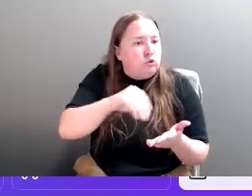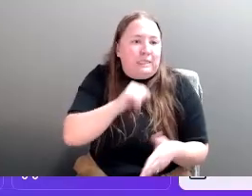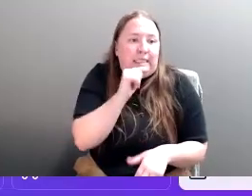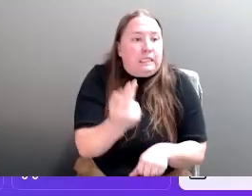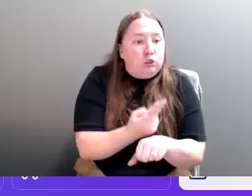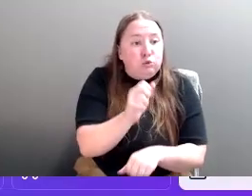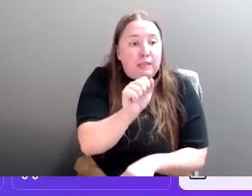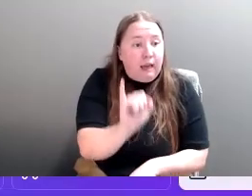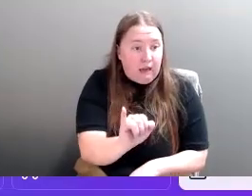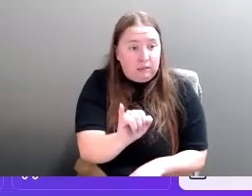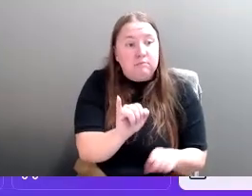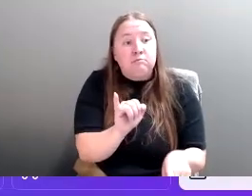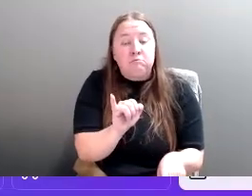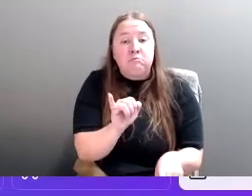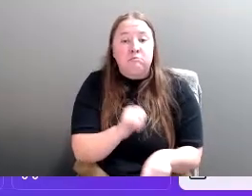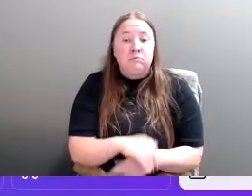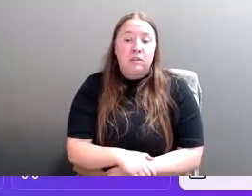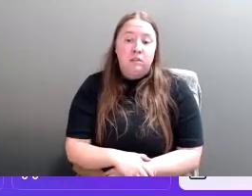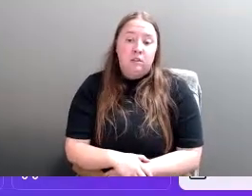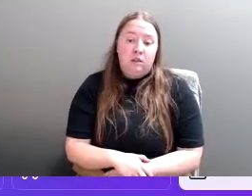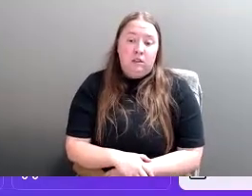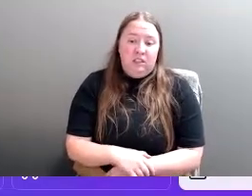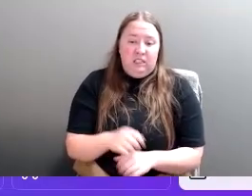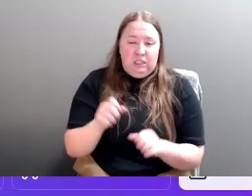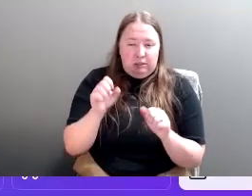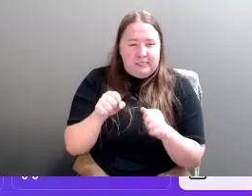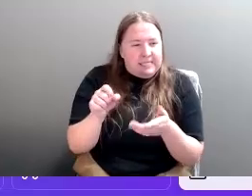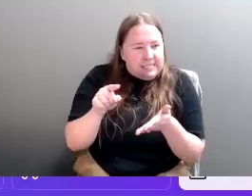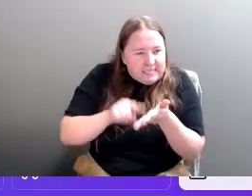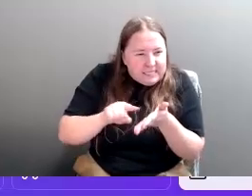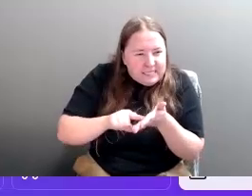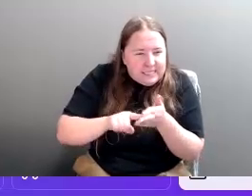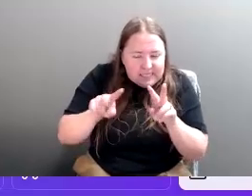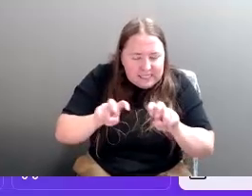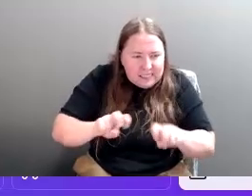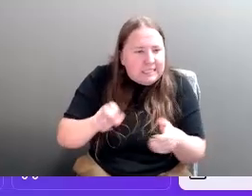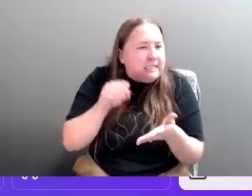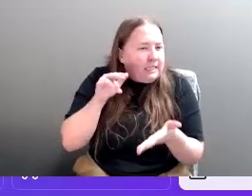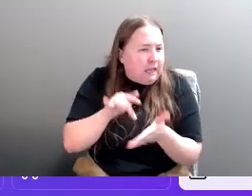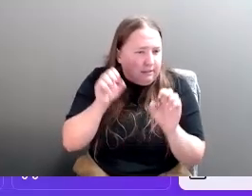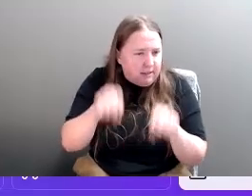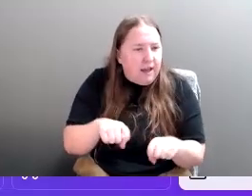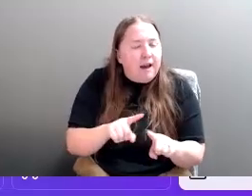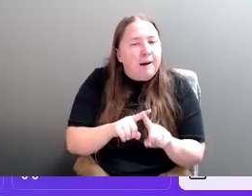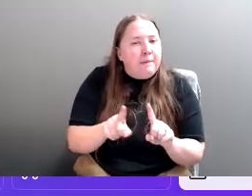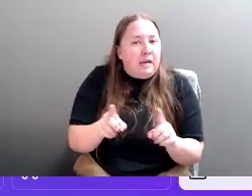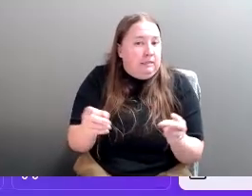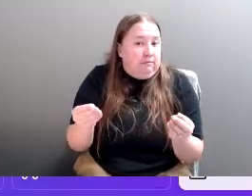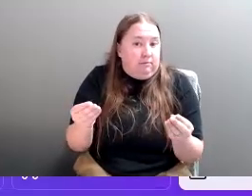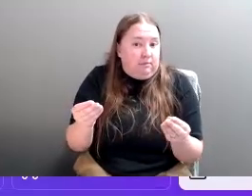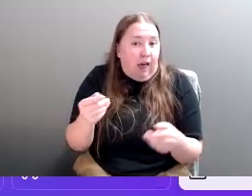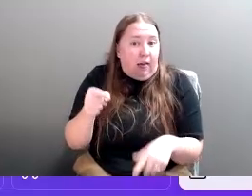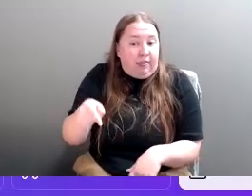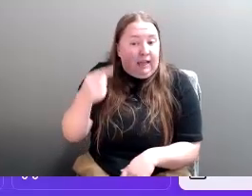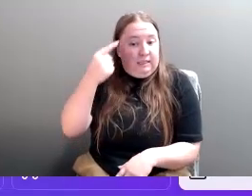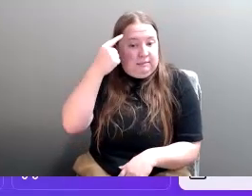is definitely, we know, and you could pick apart this study, but I think it's more of like, hey, this is something I